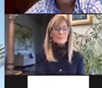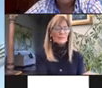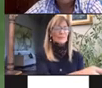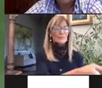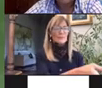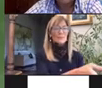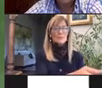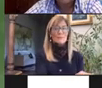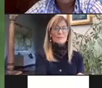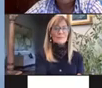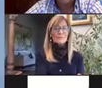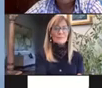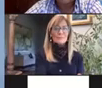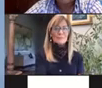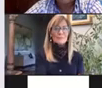Come pull up a seat.